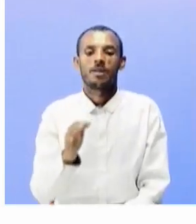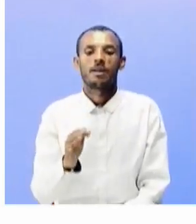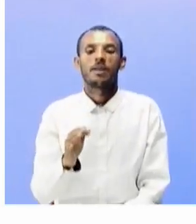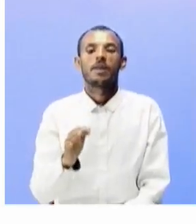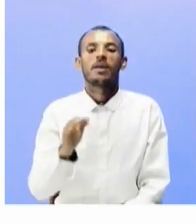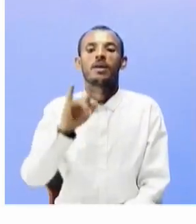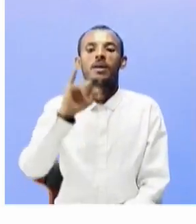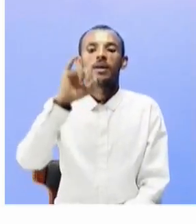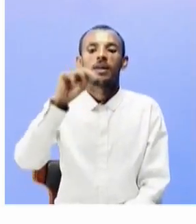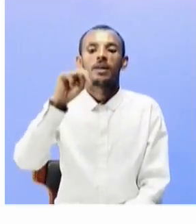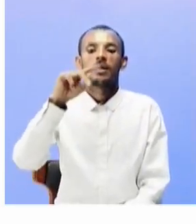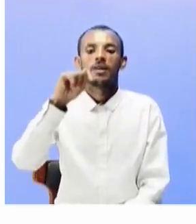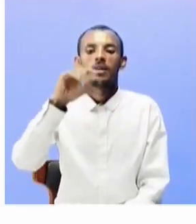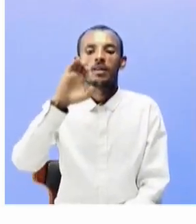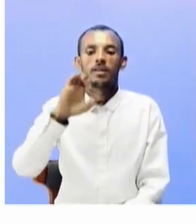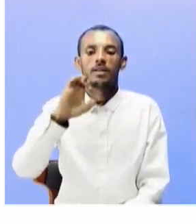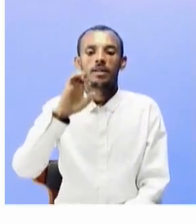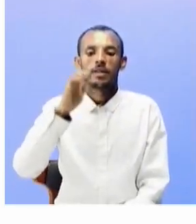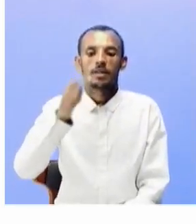integers.